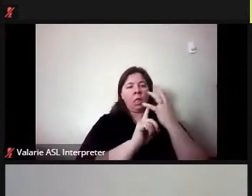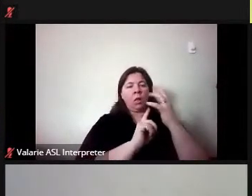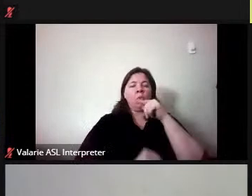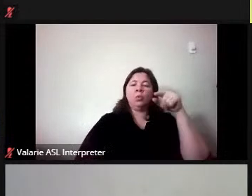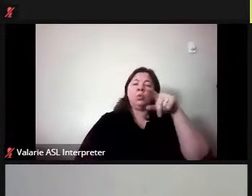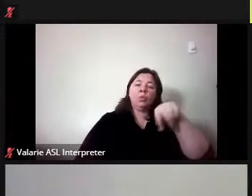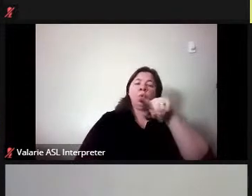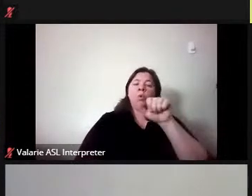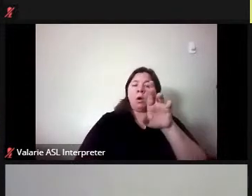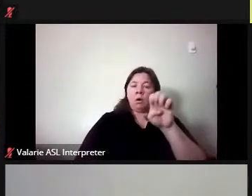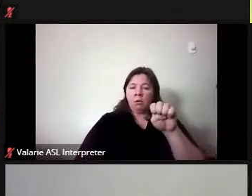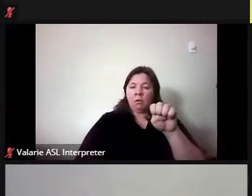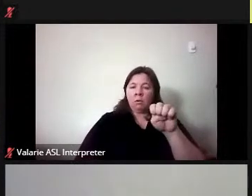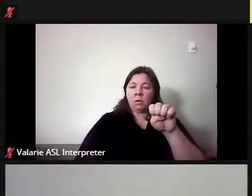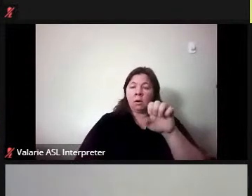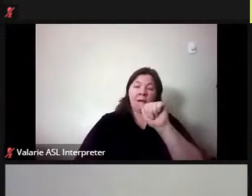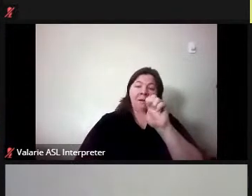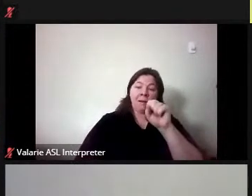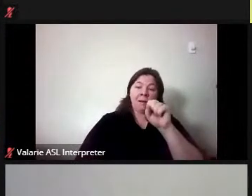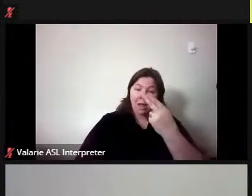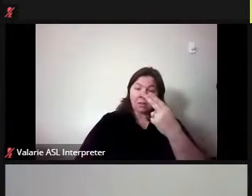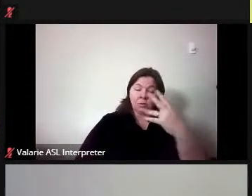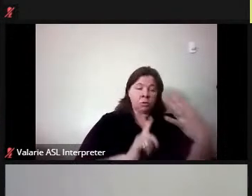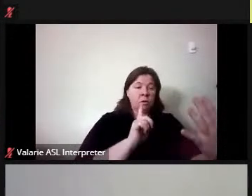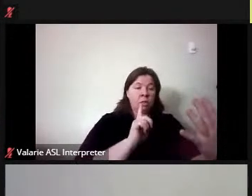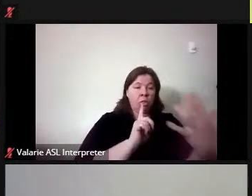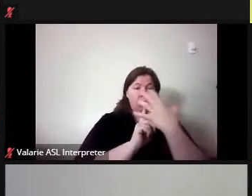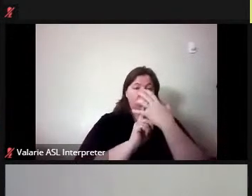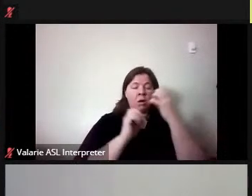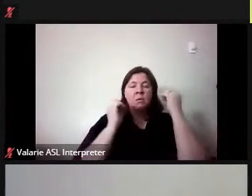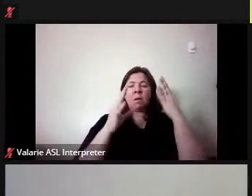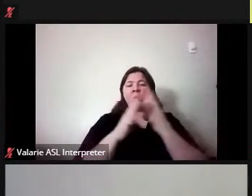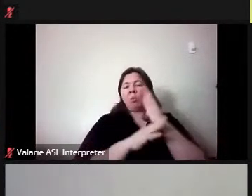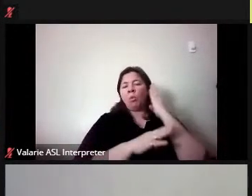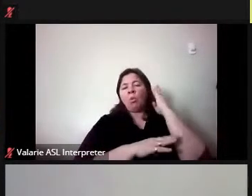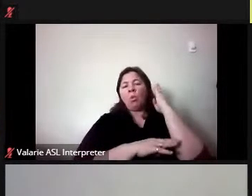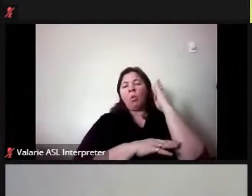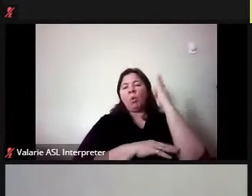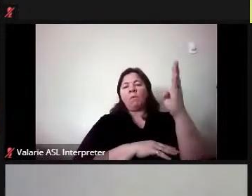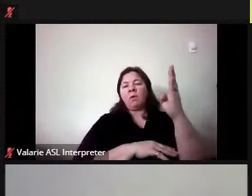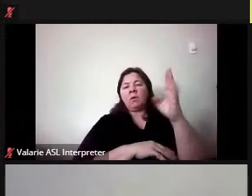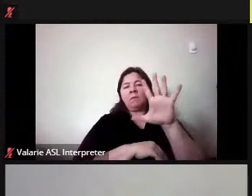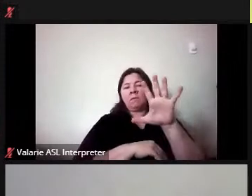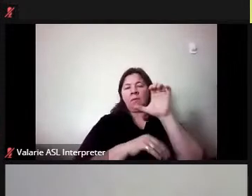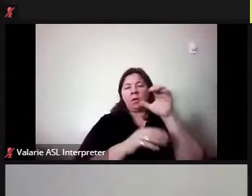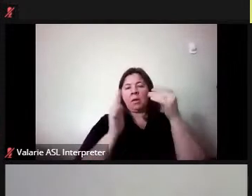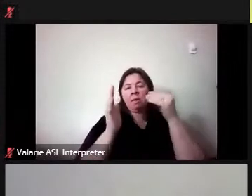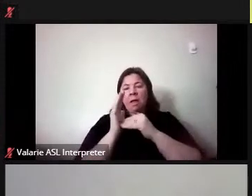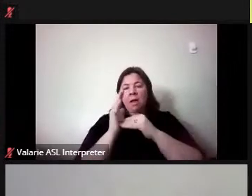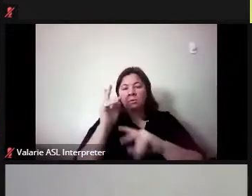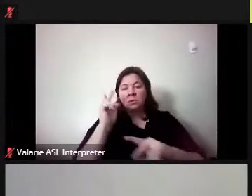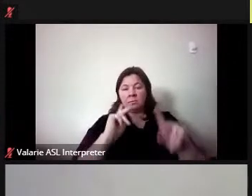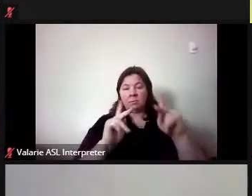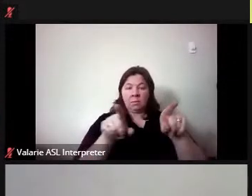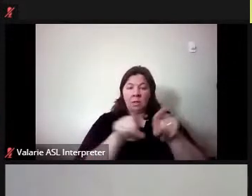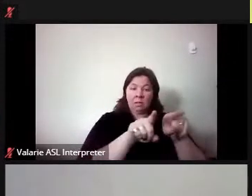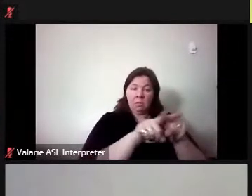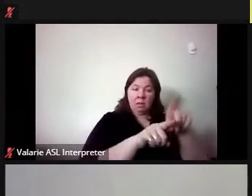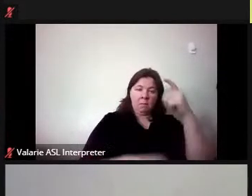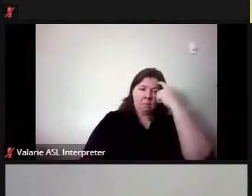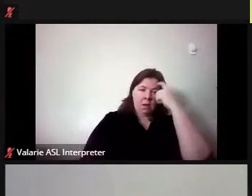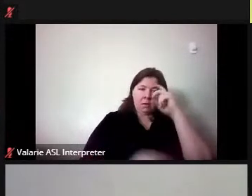far, Ashma Farah has attracted well over 500,000 like-minded